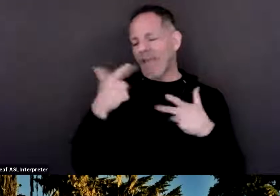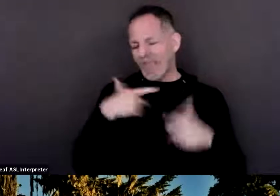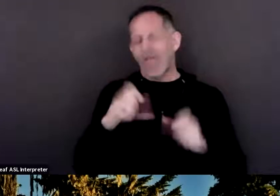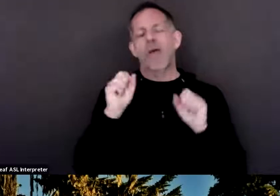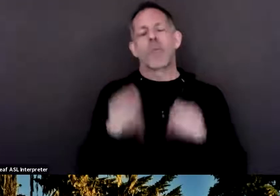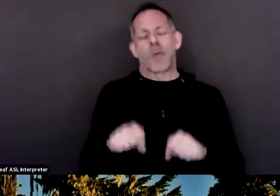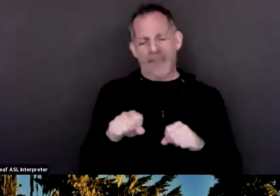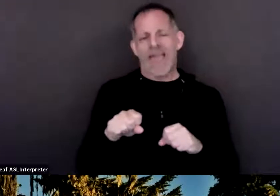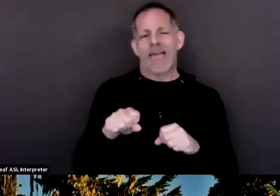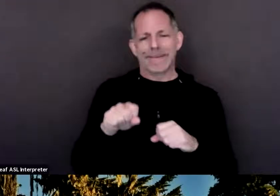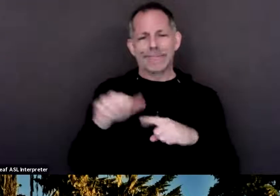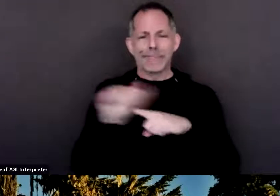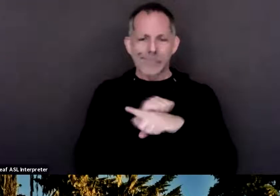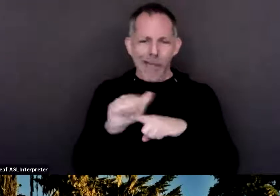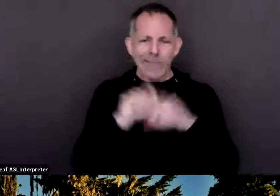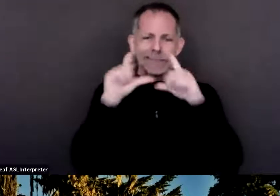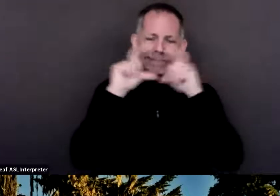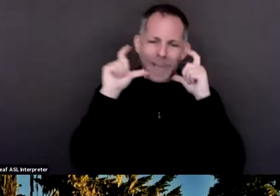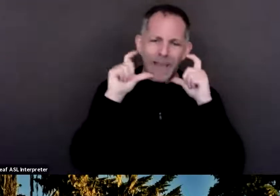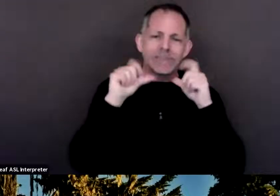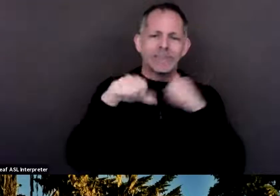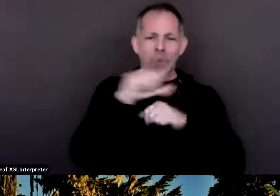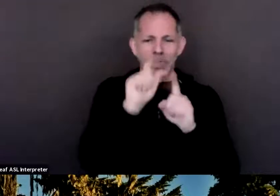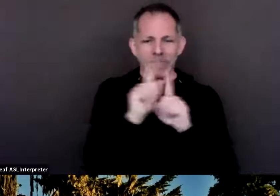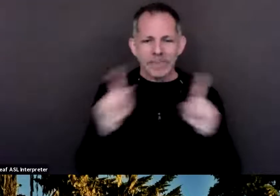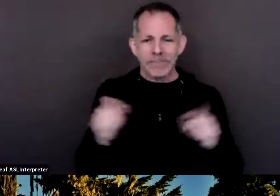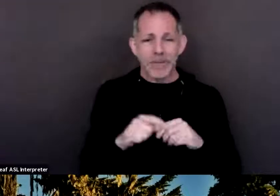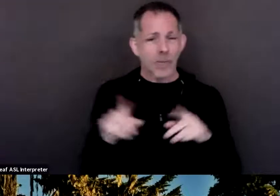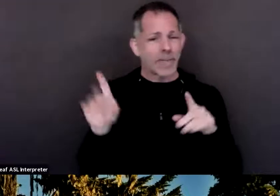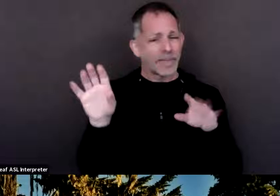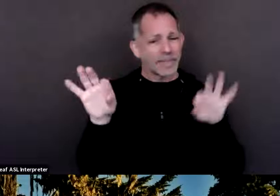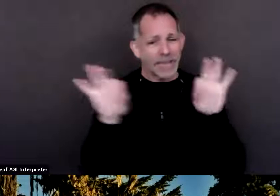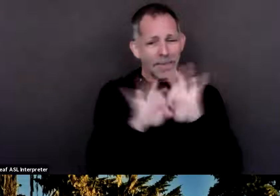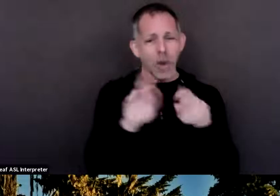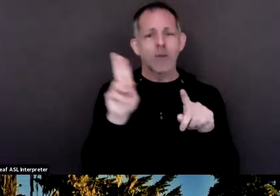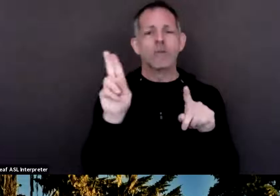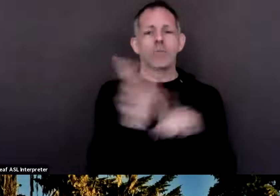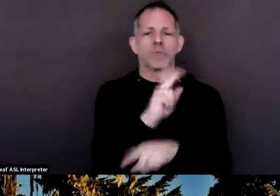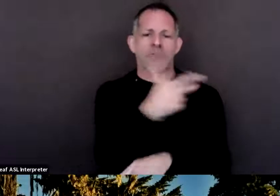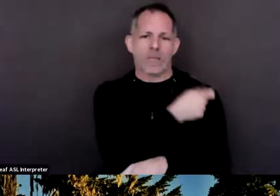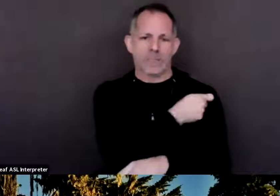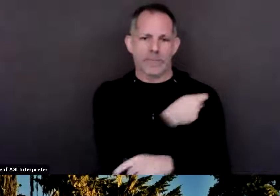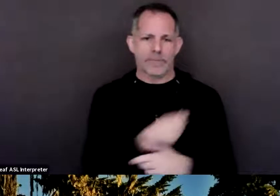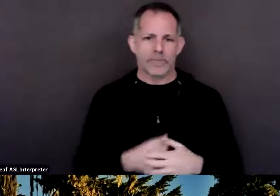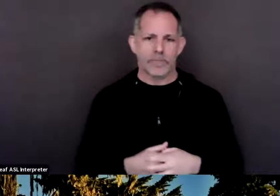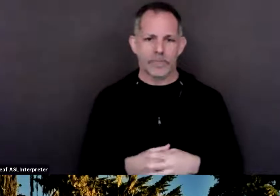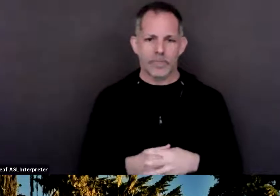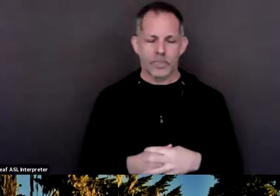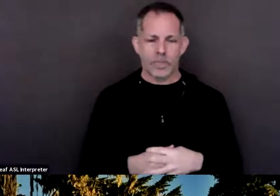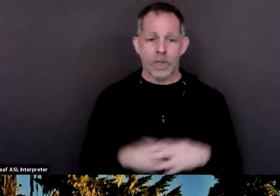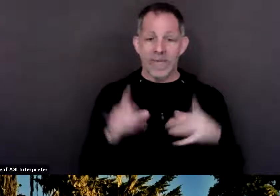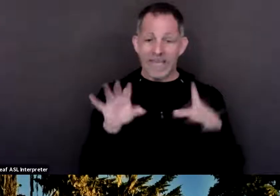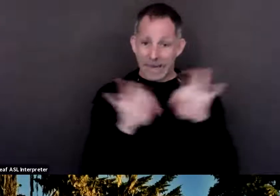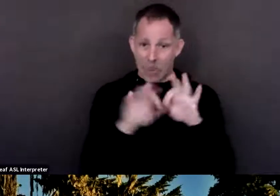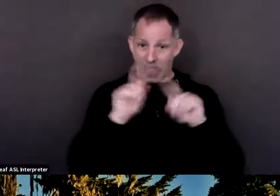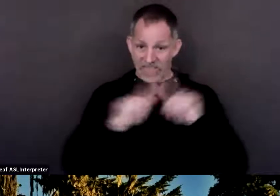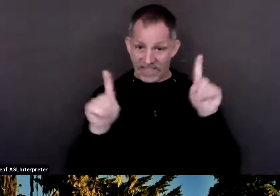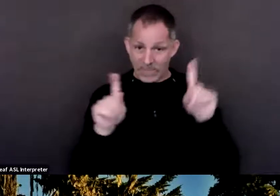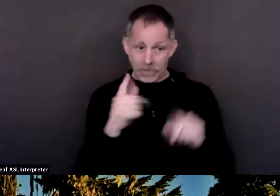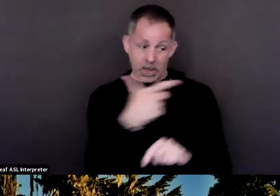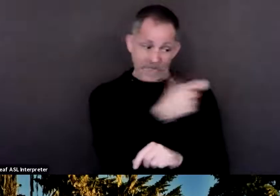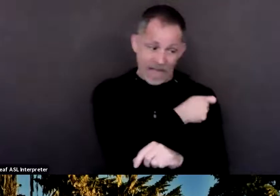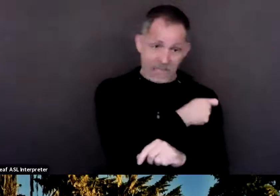on that, we really are asking people, whether you've been vaccinated or not, continue wearing masks, continue to take the safety